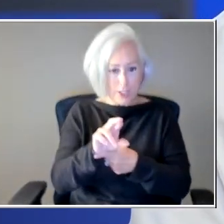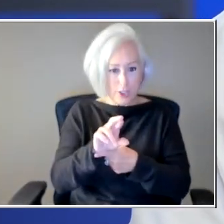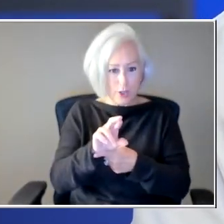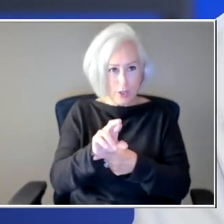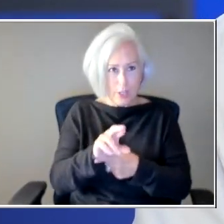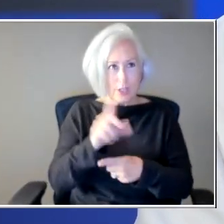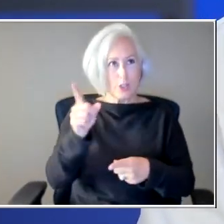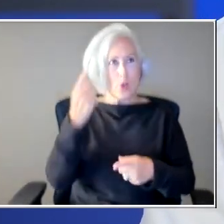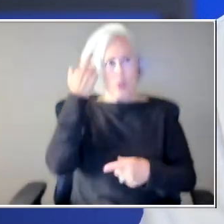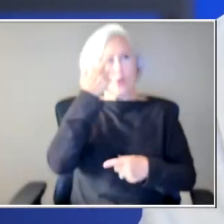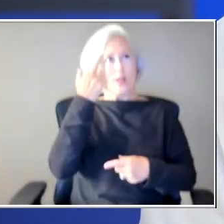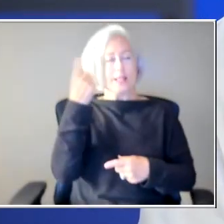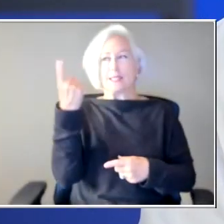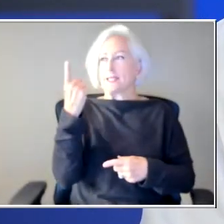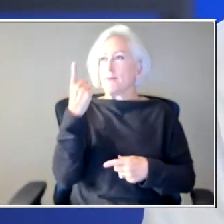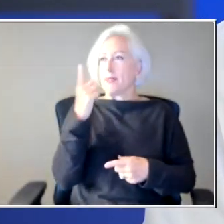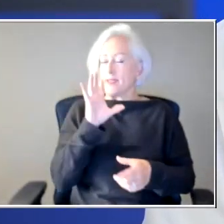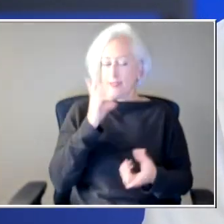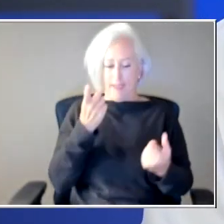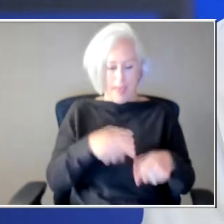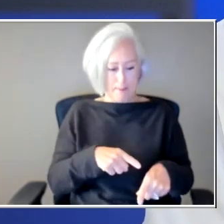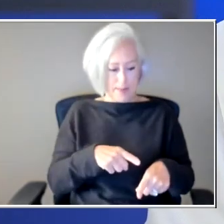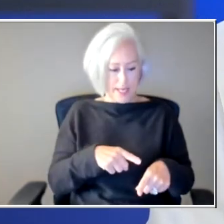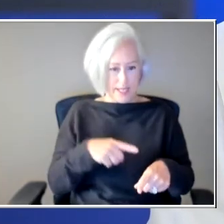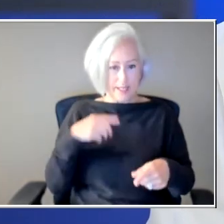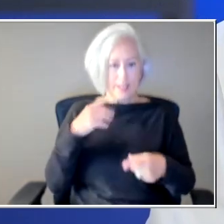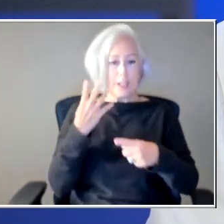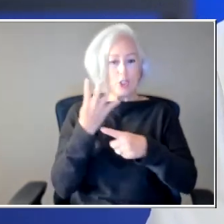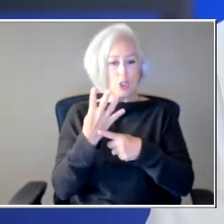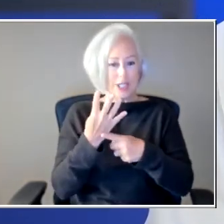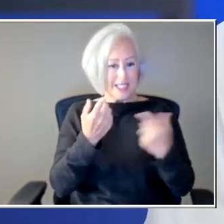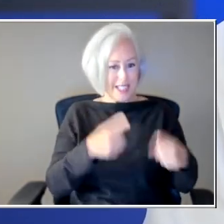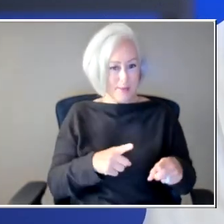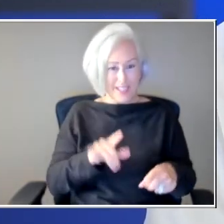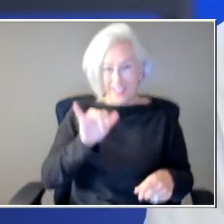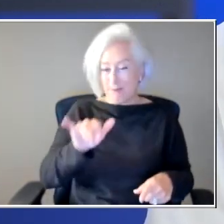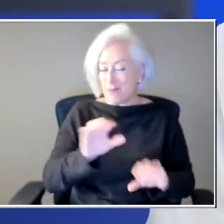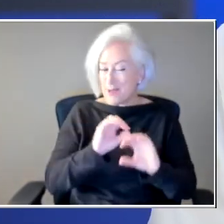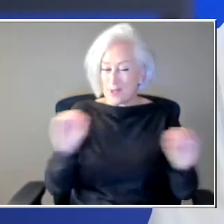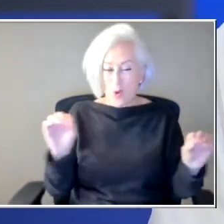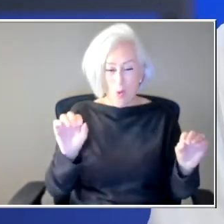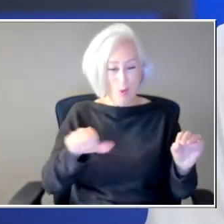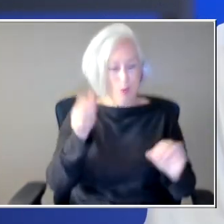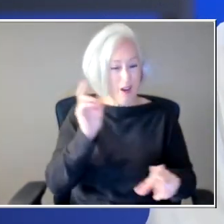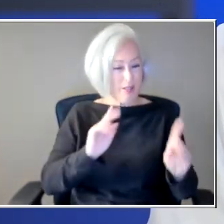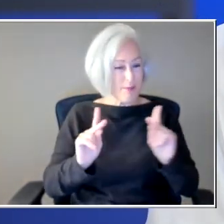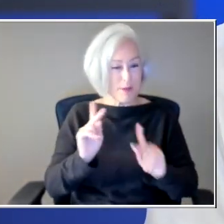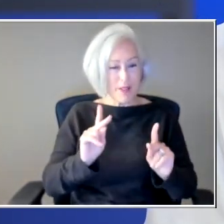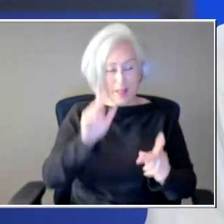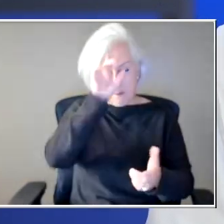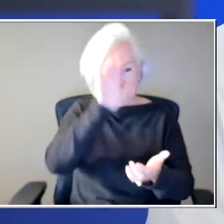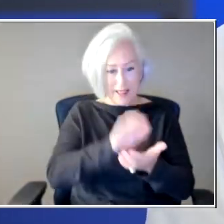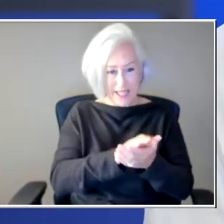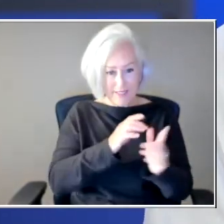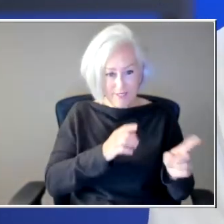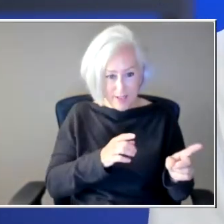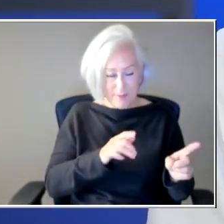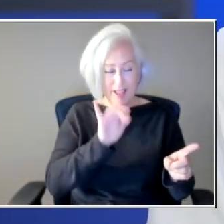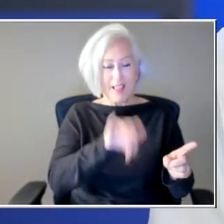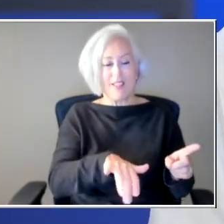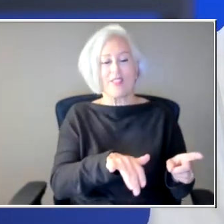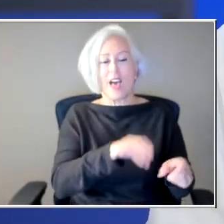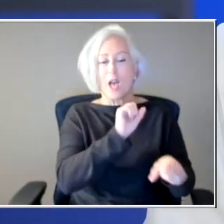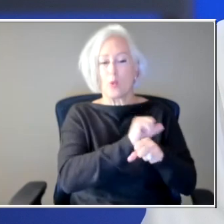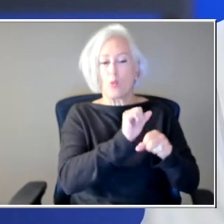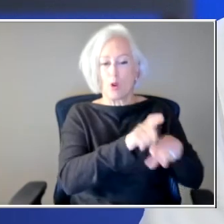on, genetics is involved, but nobody believed him in 1898. And then this work went by the wayside. Then Henry Lynch was